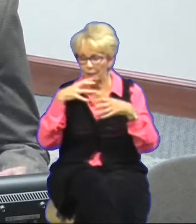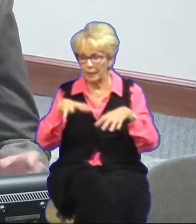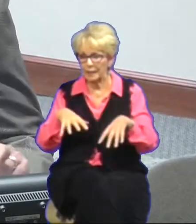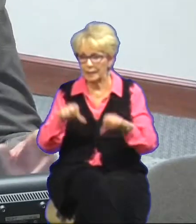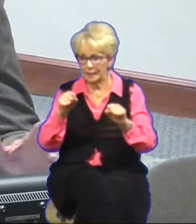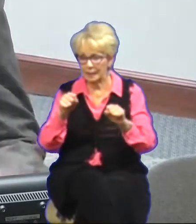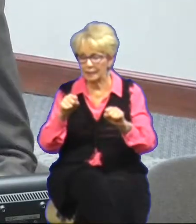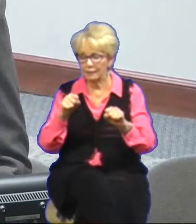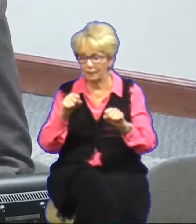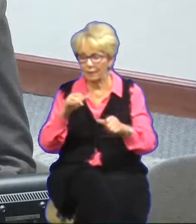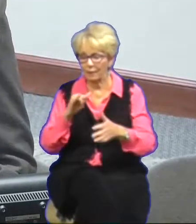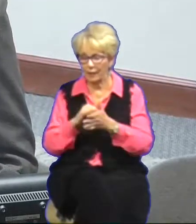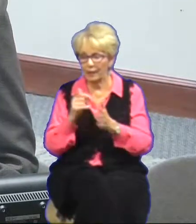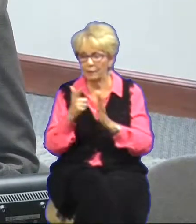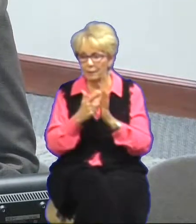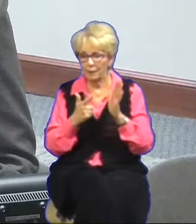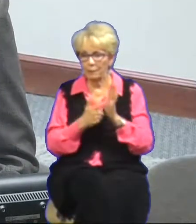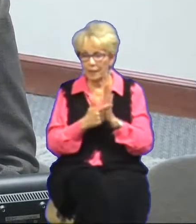kind of the legal